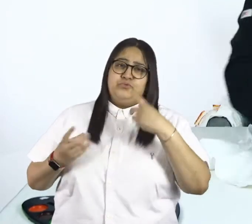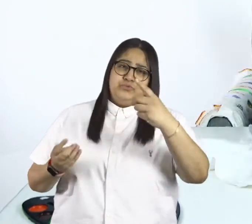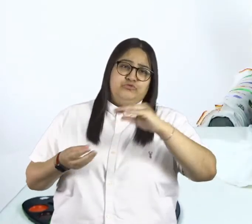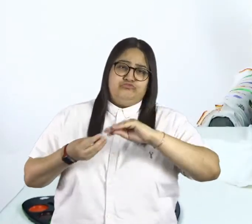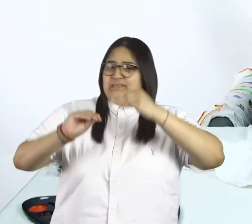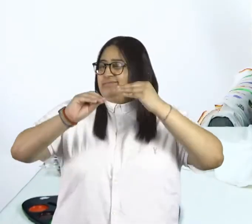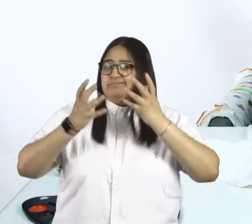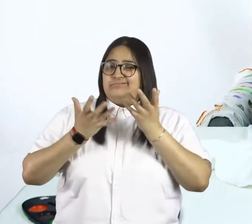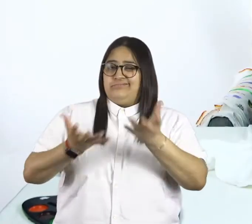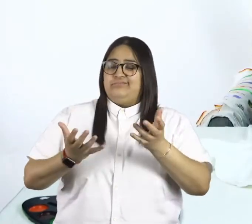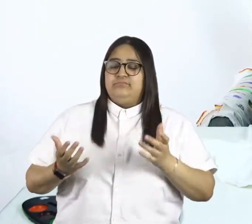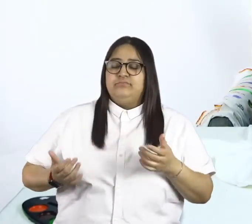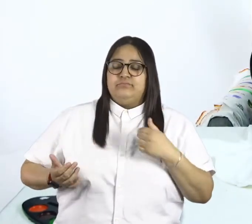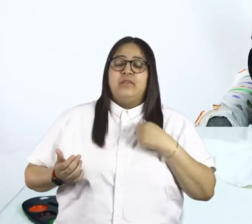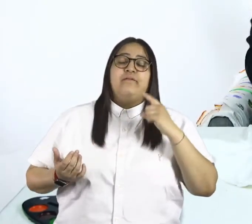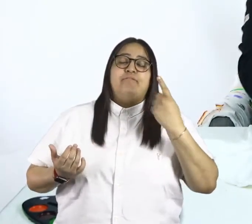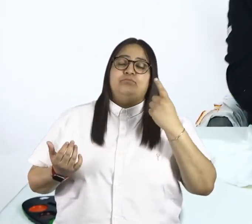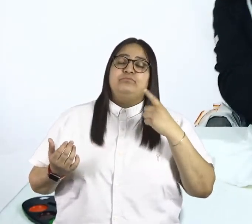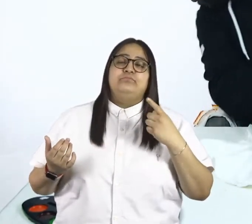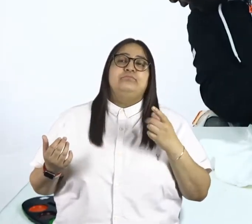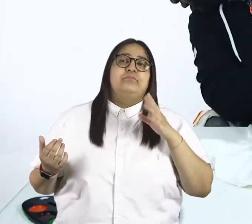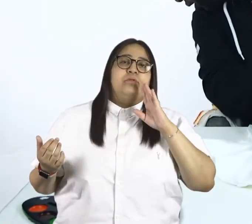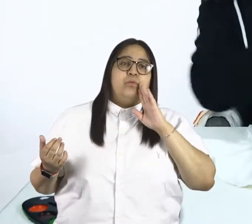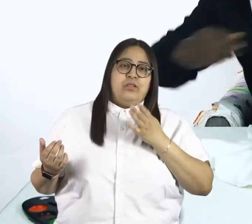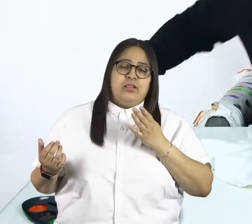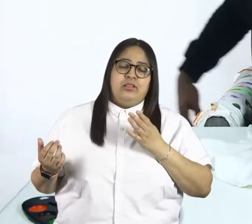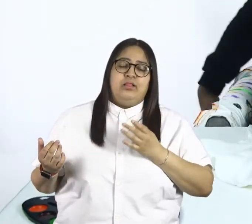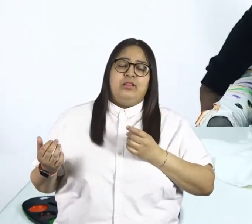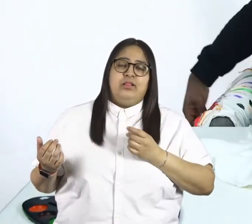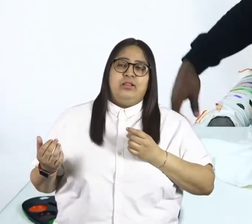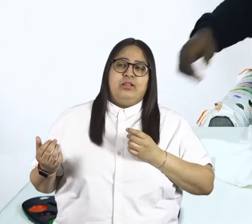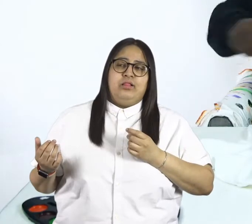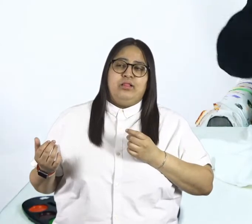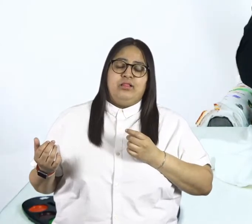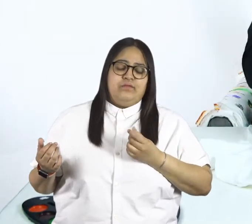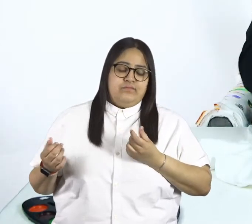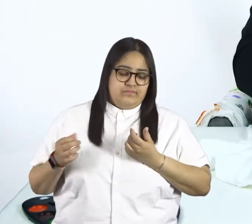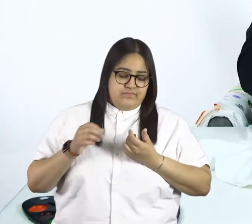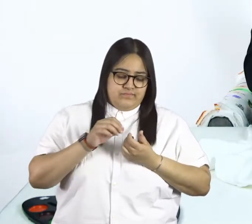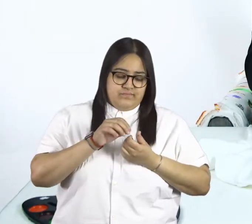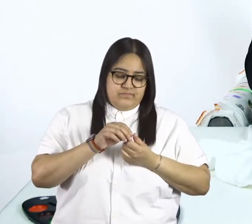So firstly, I'm going to get myself, oh, I forgot,